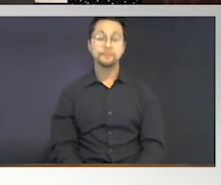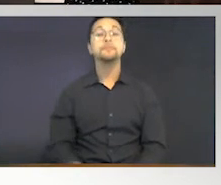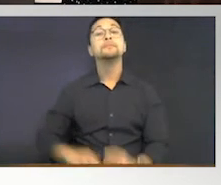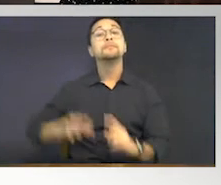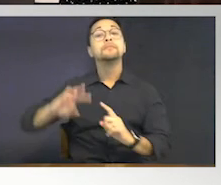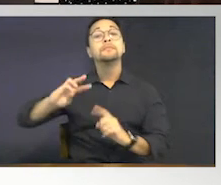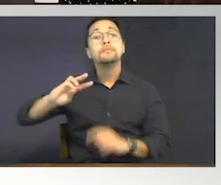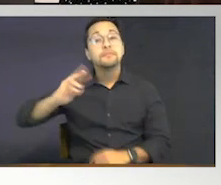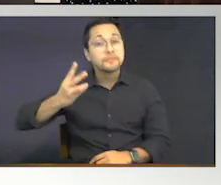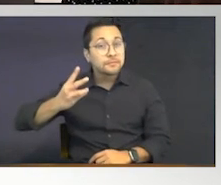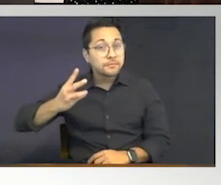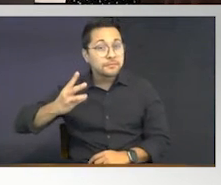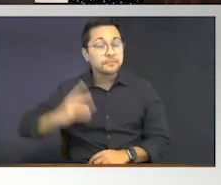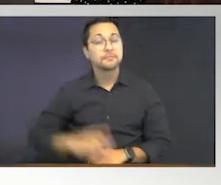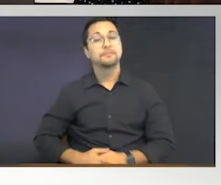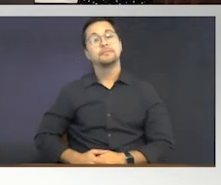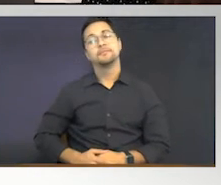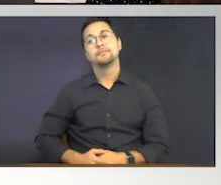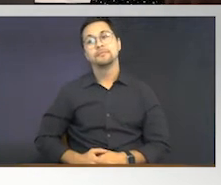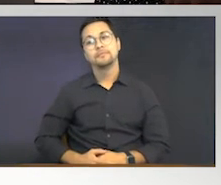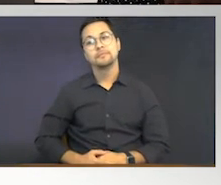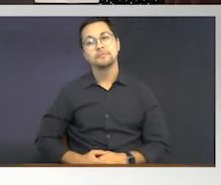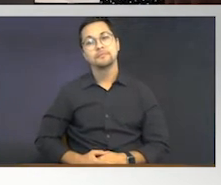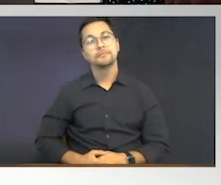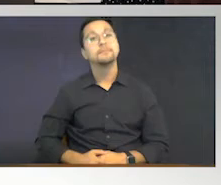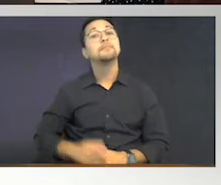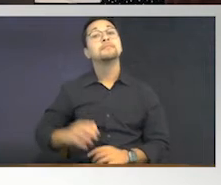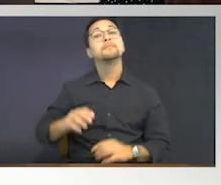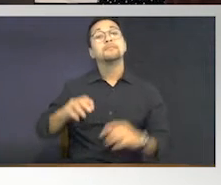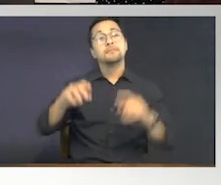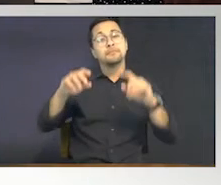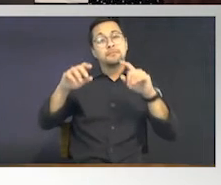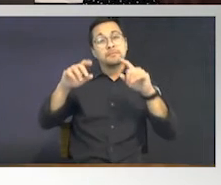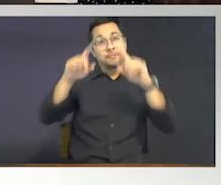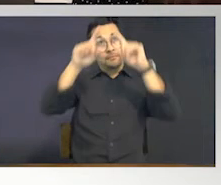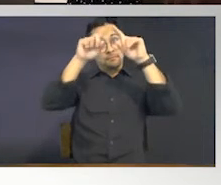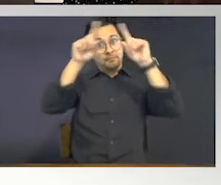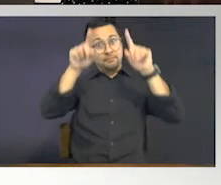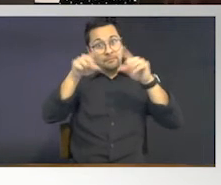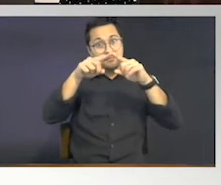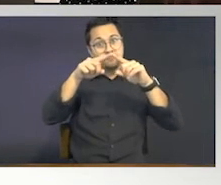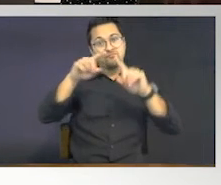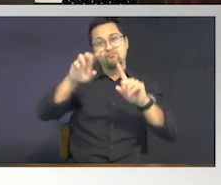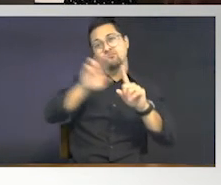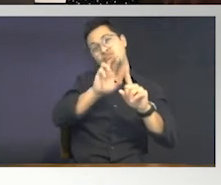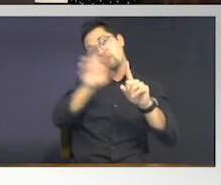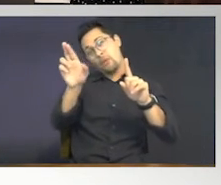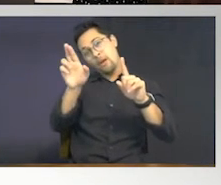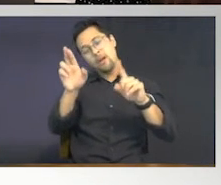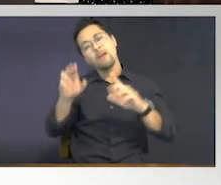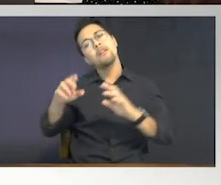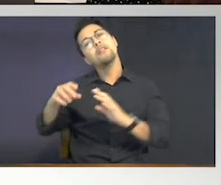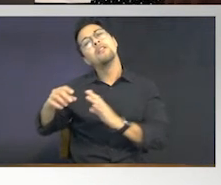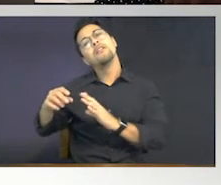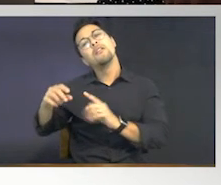Number 6, to the right of the square, draw a rectangle.